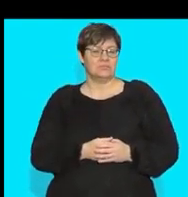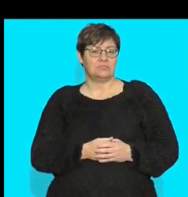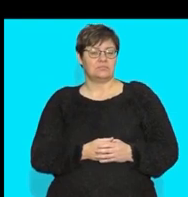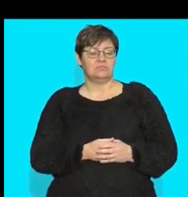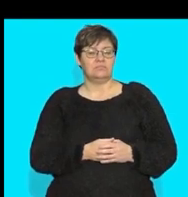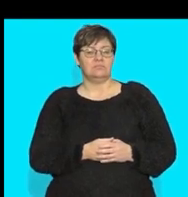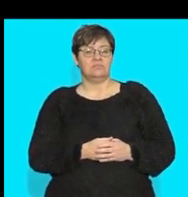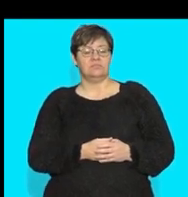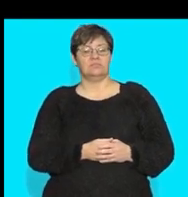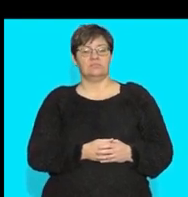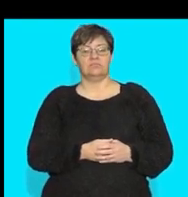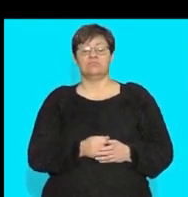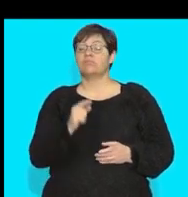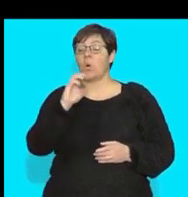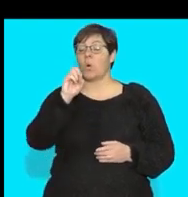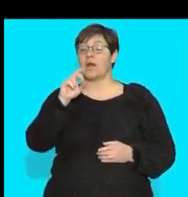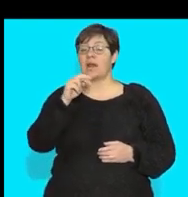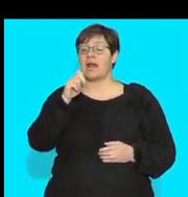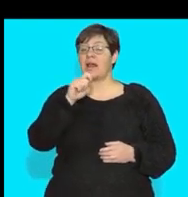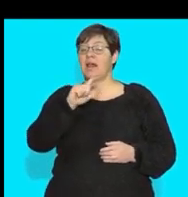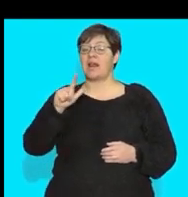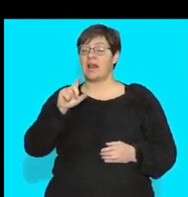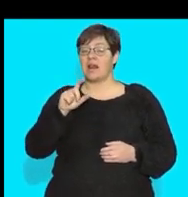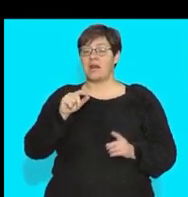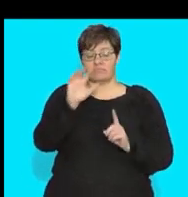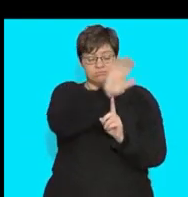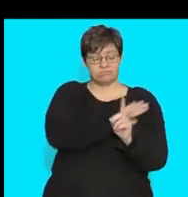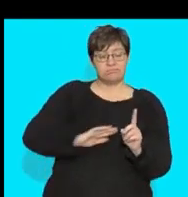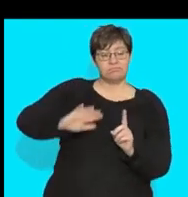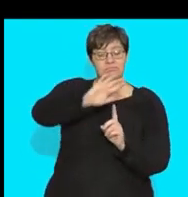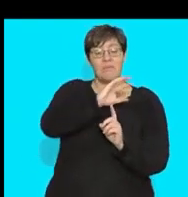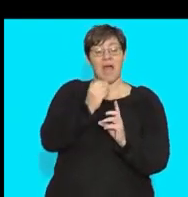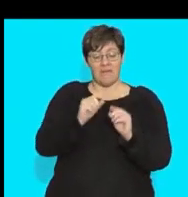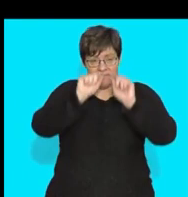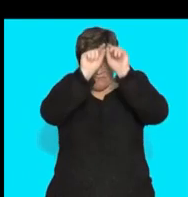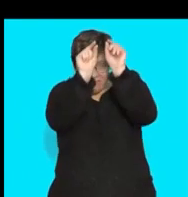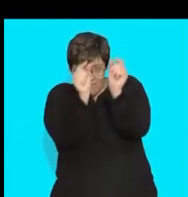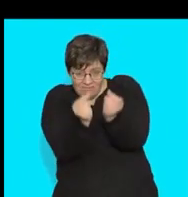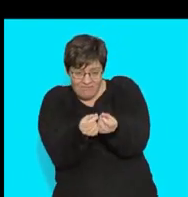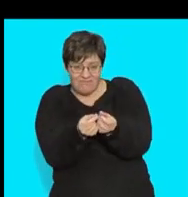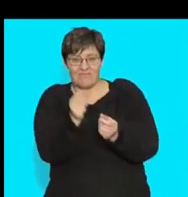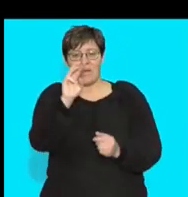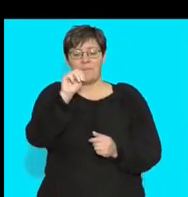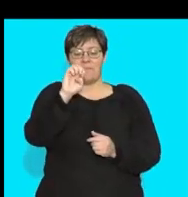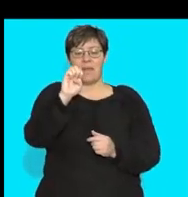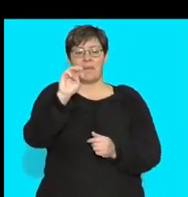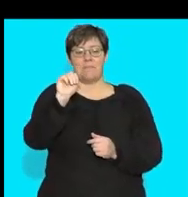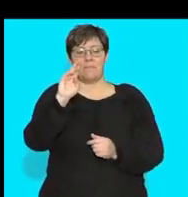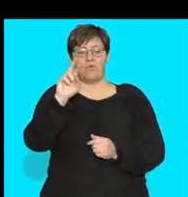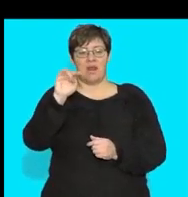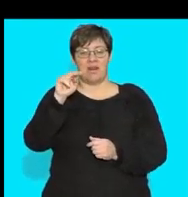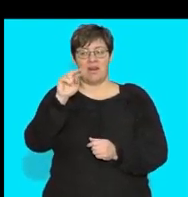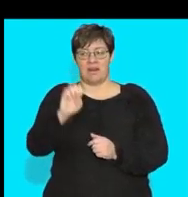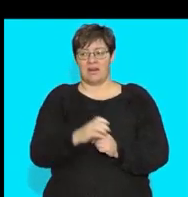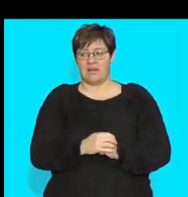the organelles are surrounded by a membrane. And if we look at this prokaryotic one